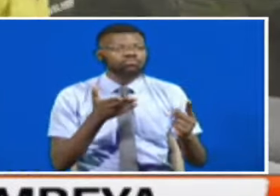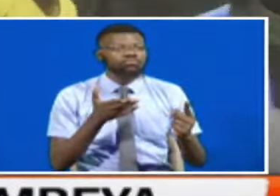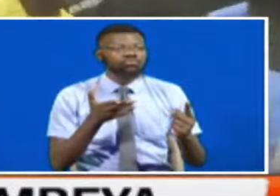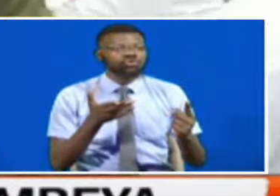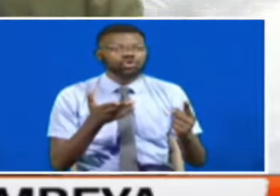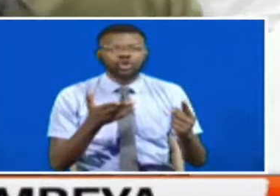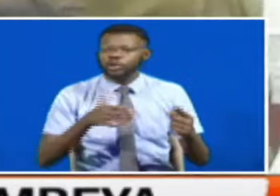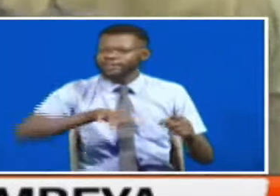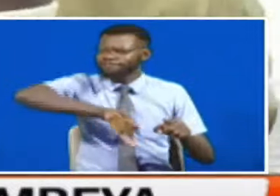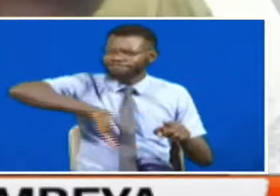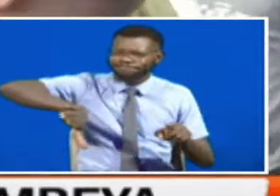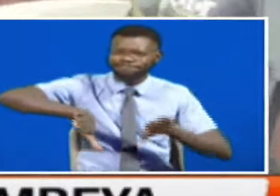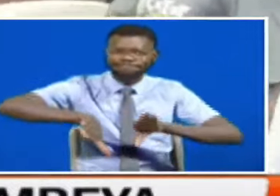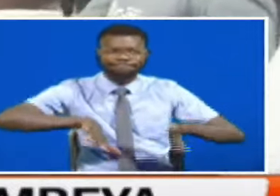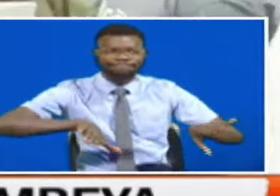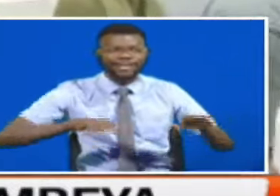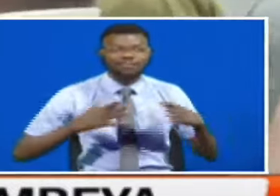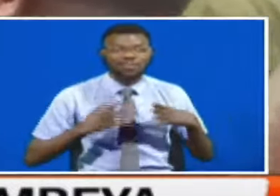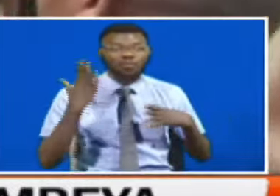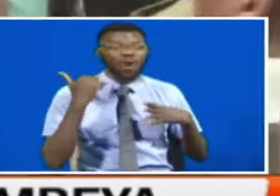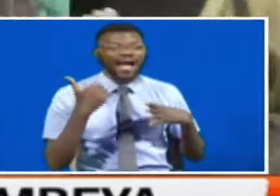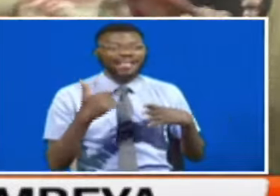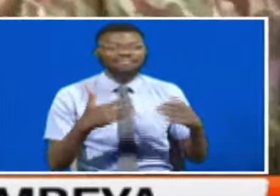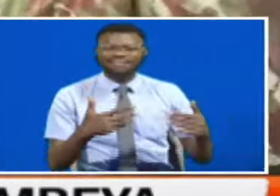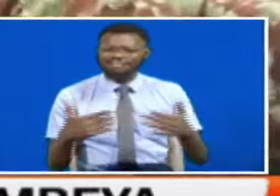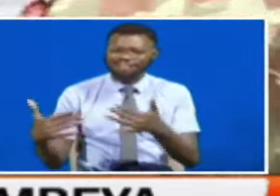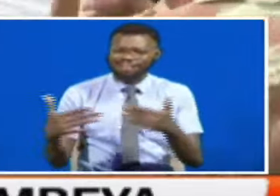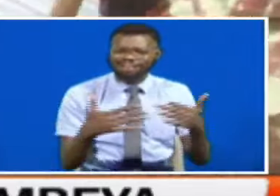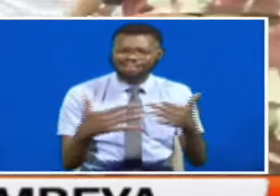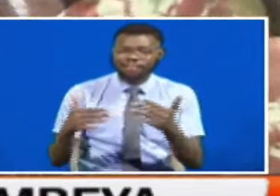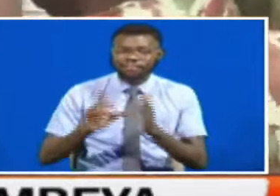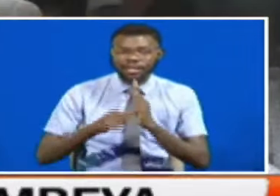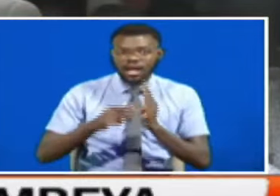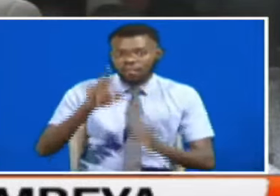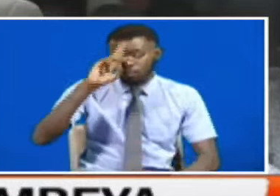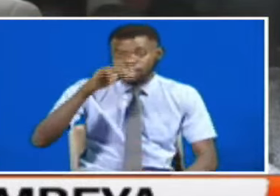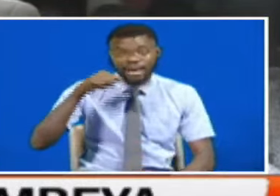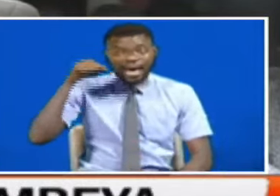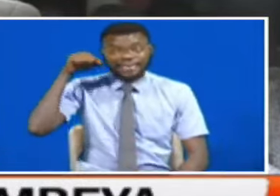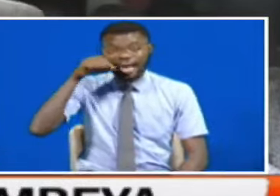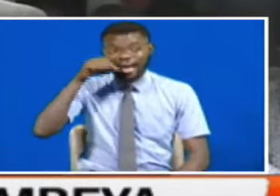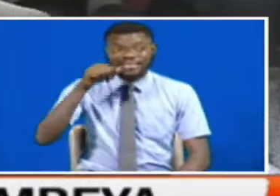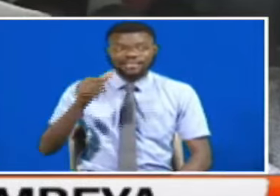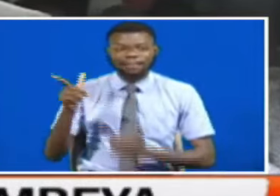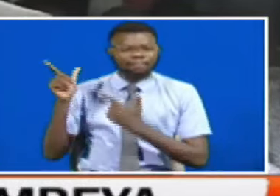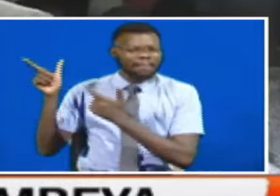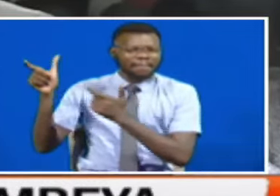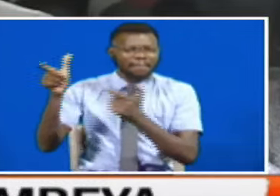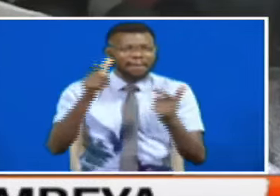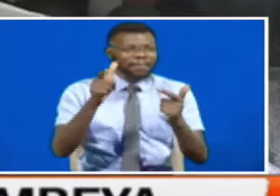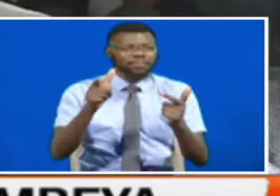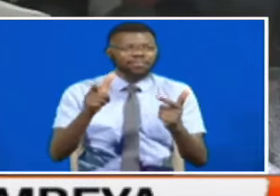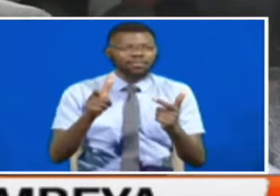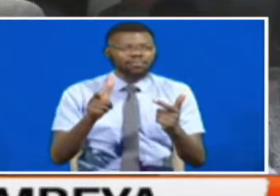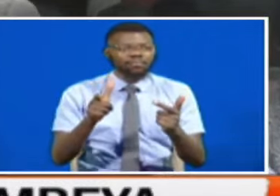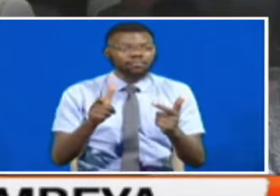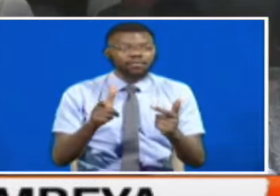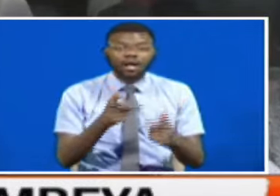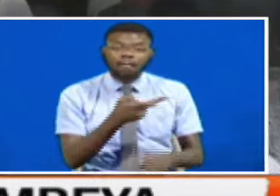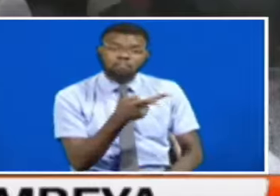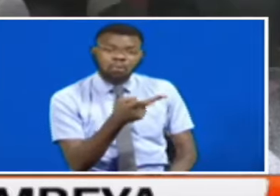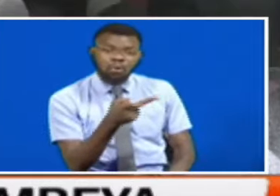rival supporters. As tensions escalated, police resorted to using tear gas canisters to calm down the situation. Both leaders have condemned